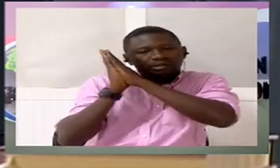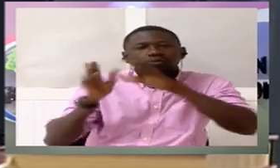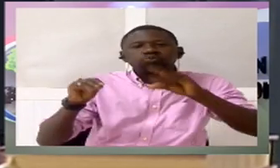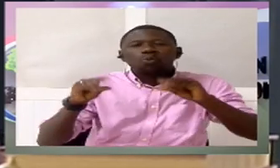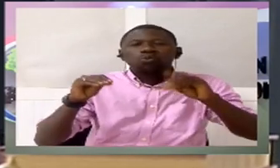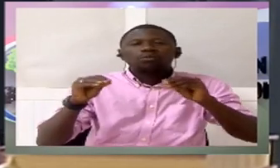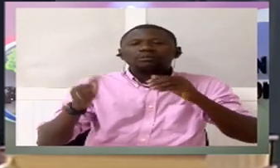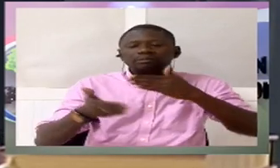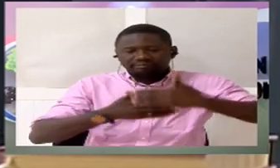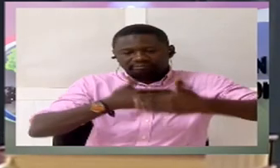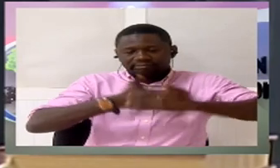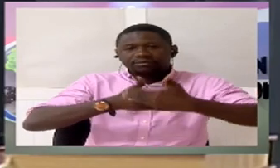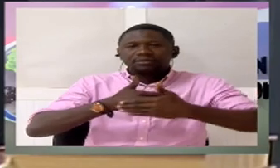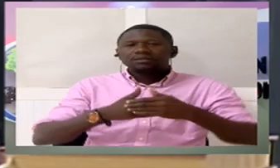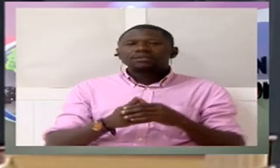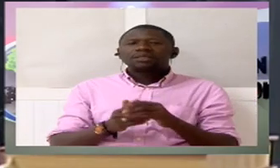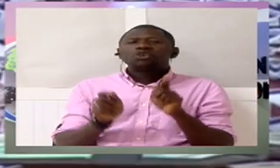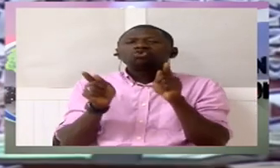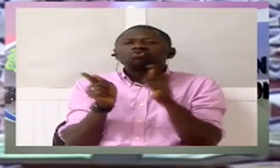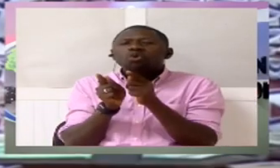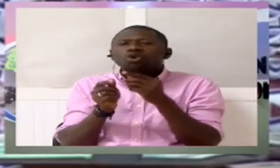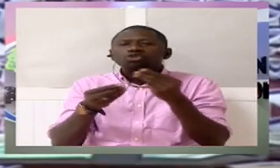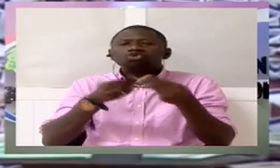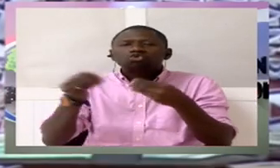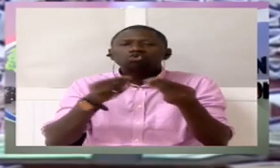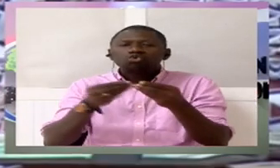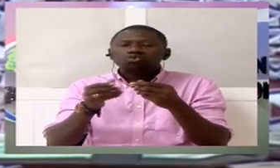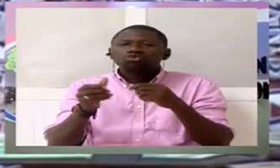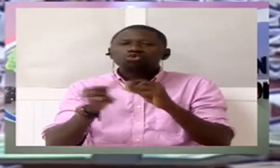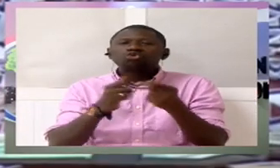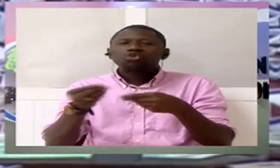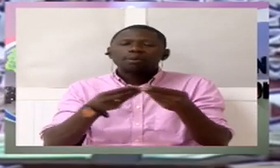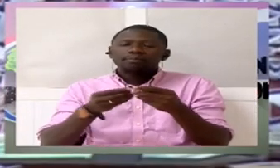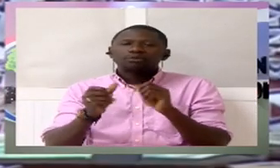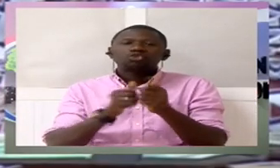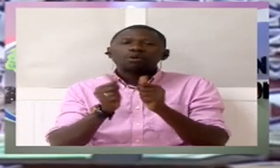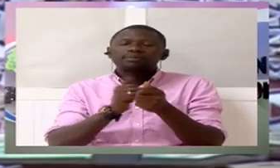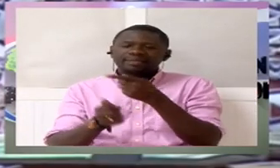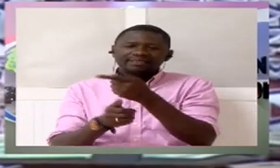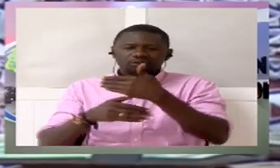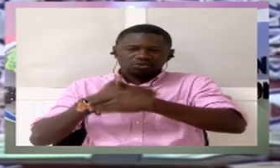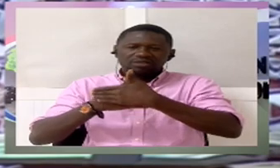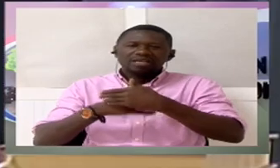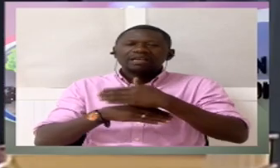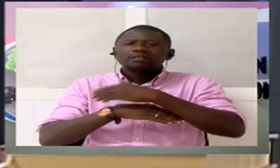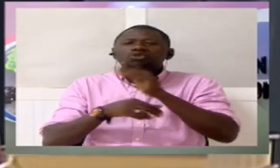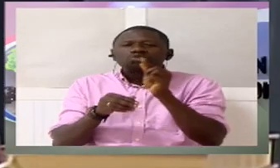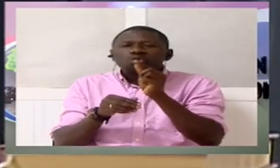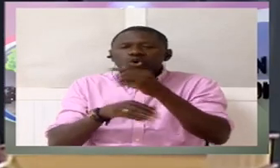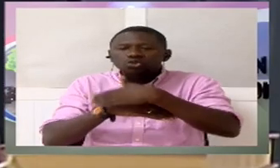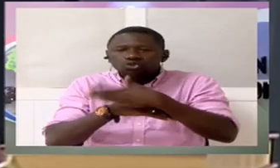they sold mattresses, foam. Bitikendingo baba la bundaringo biji. There is a small shop close by, which has a